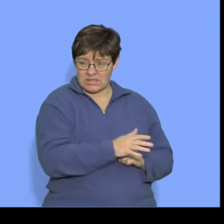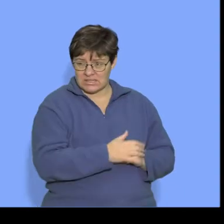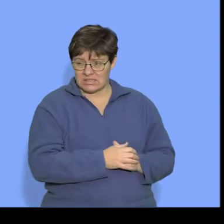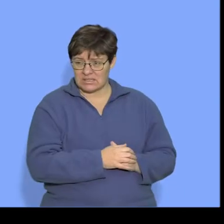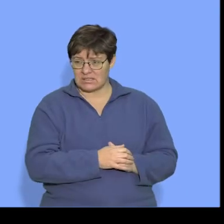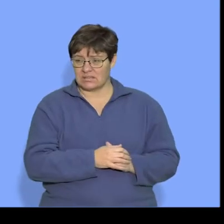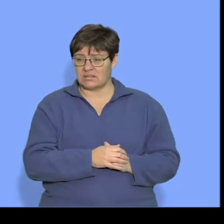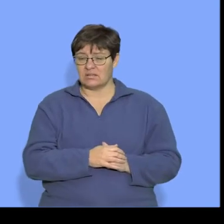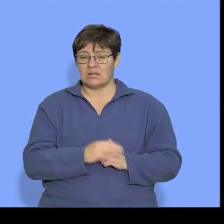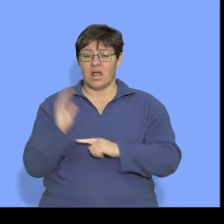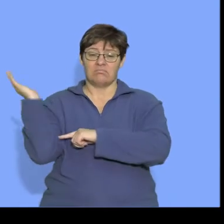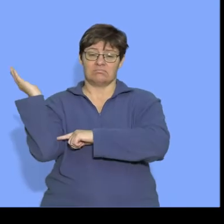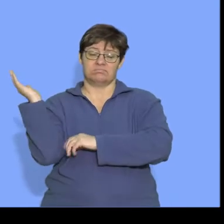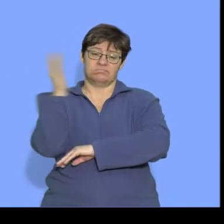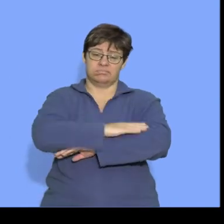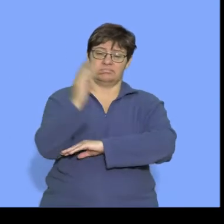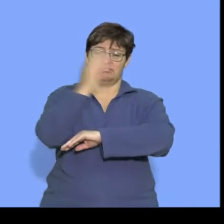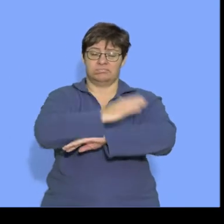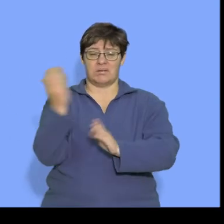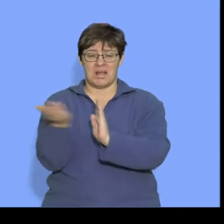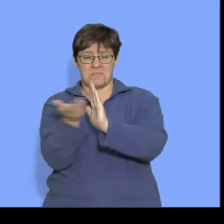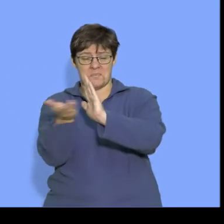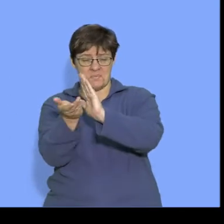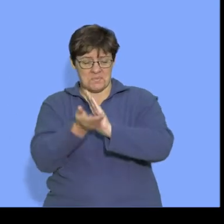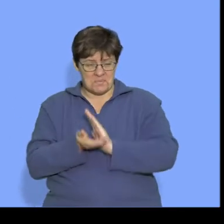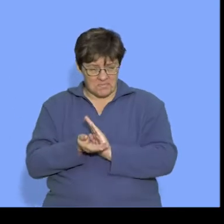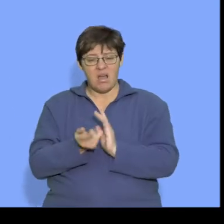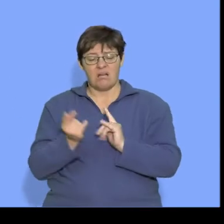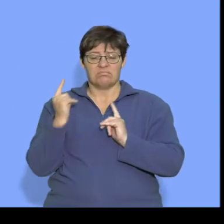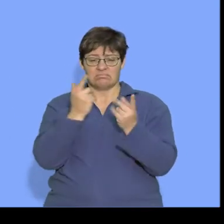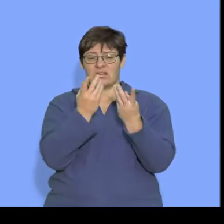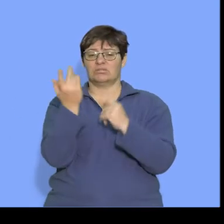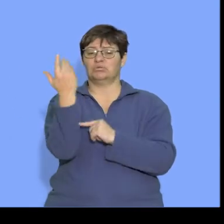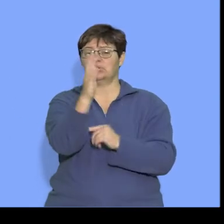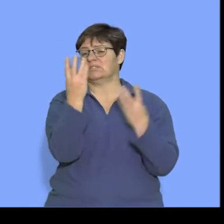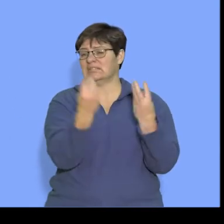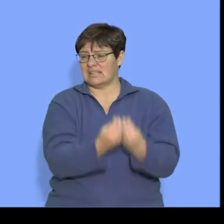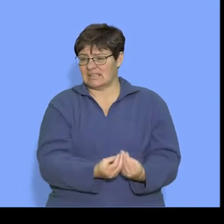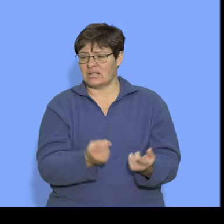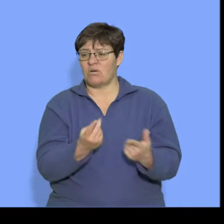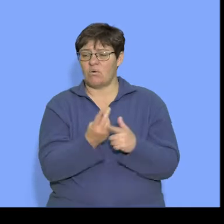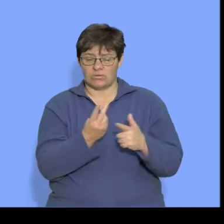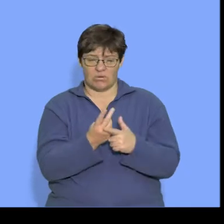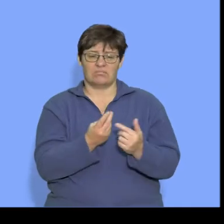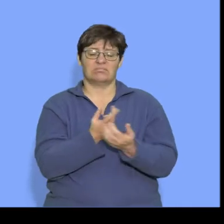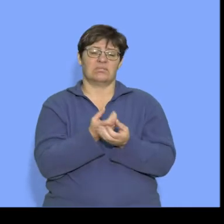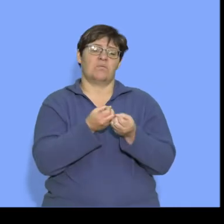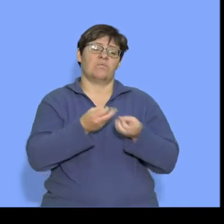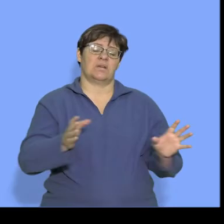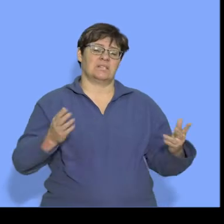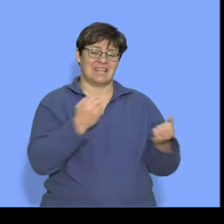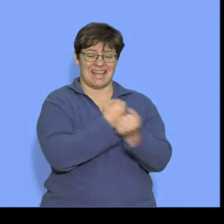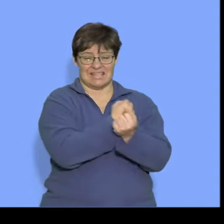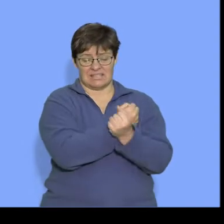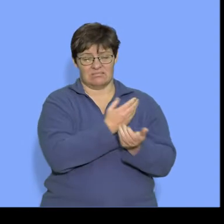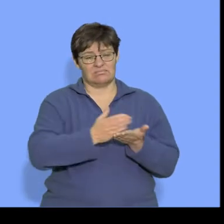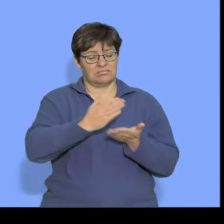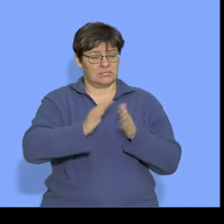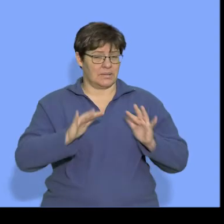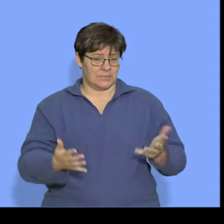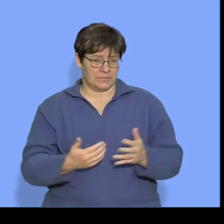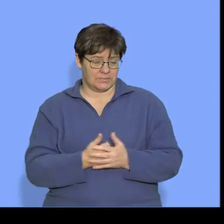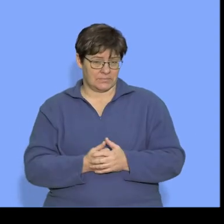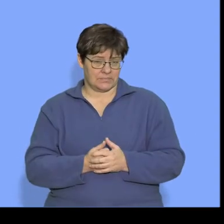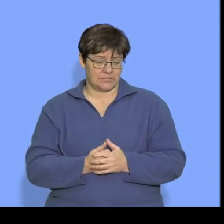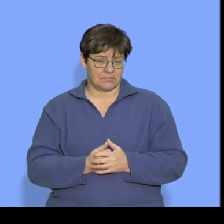that deforestation has, as well as I mentioned earlier on, the disposal of hazardous waste. So,